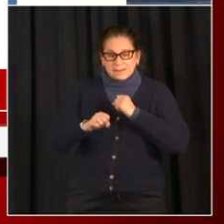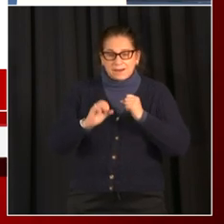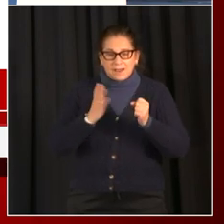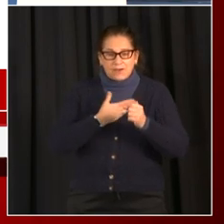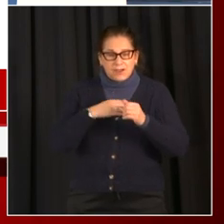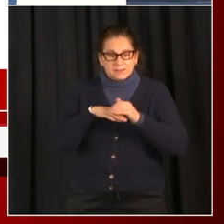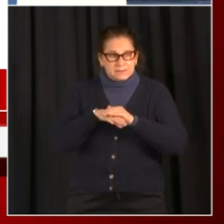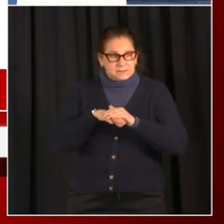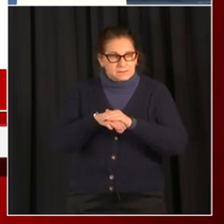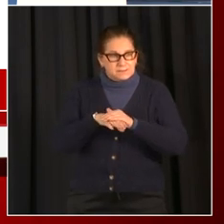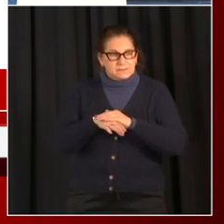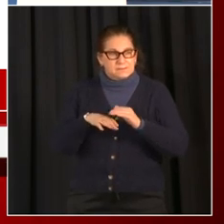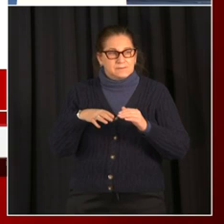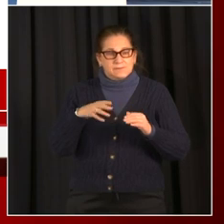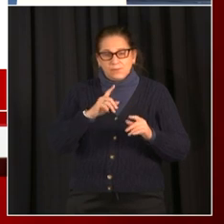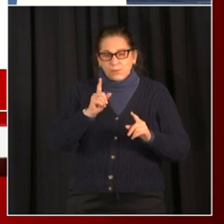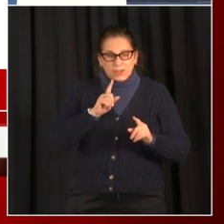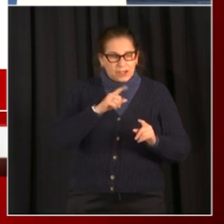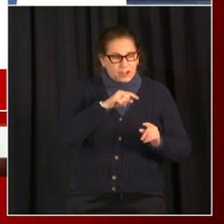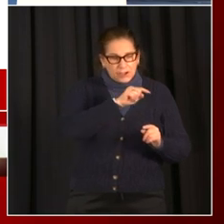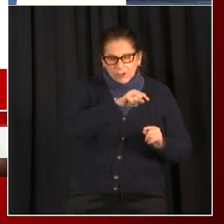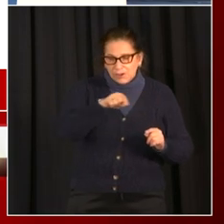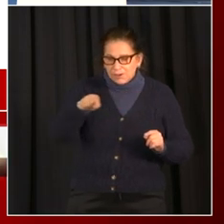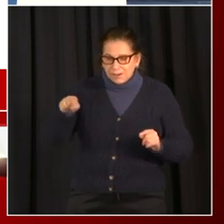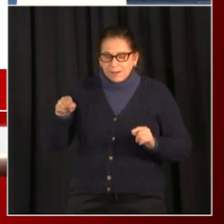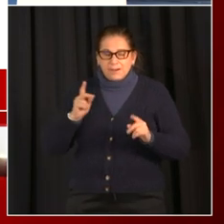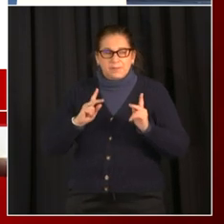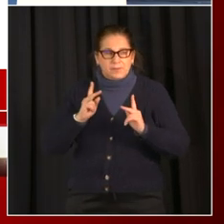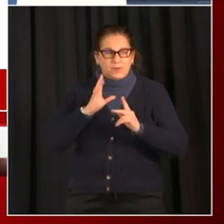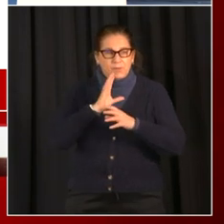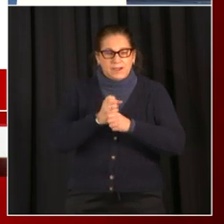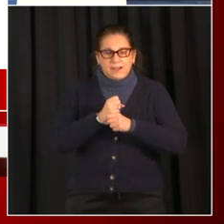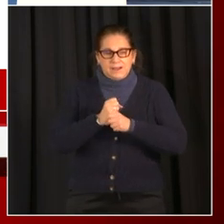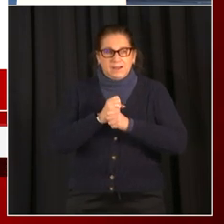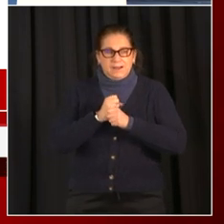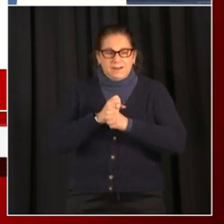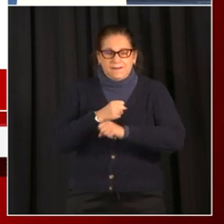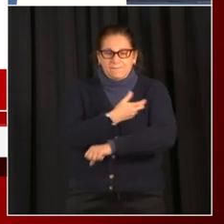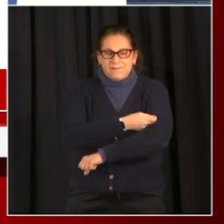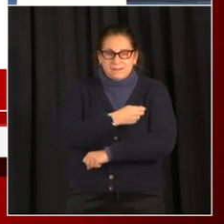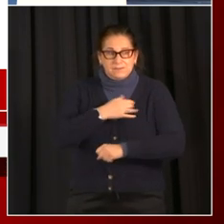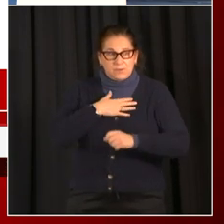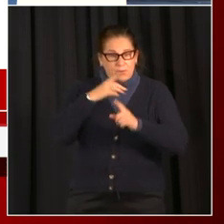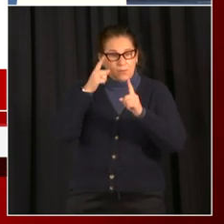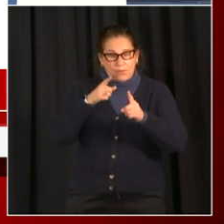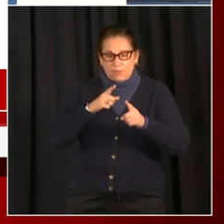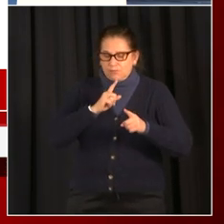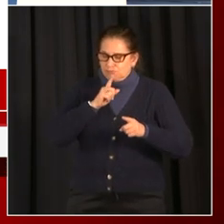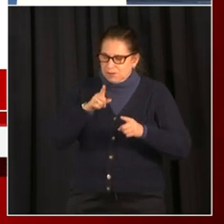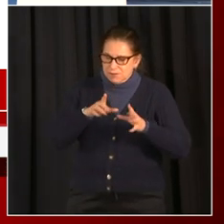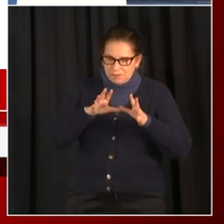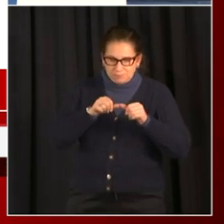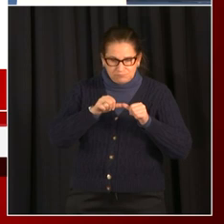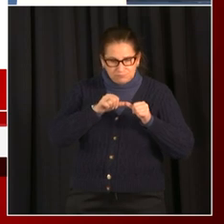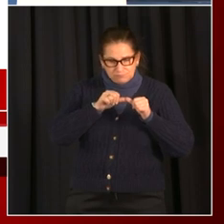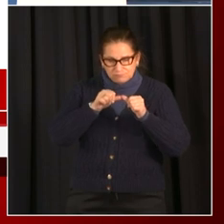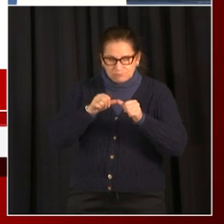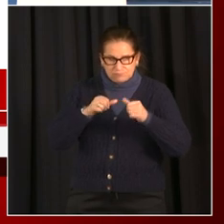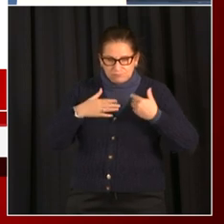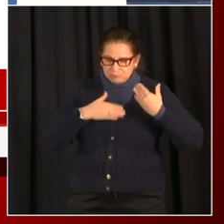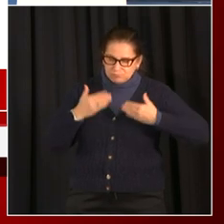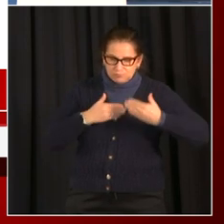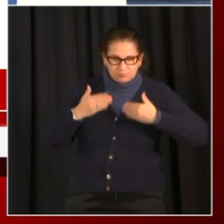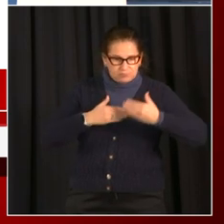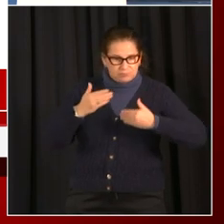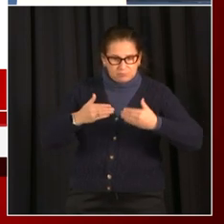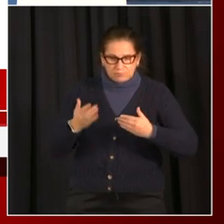are vaccinators, which will help us utilize the vaccine as much as possible. These are all first dose vaccines. We are under the impression from Operation